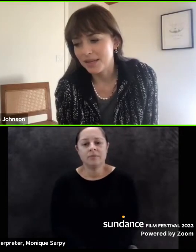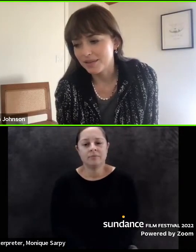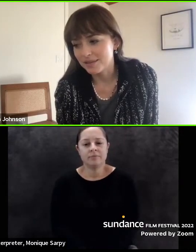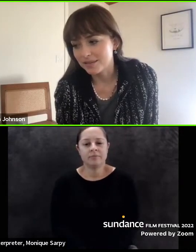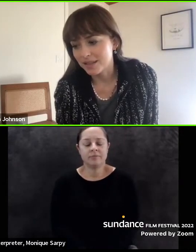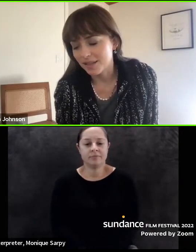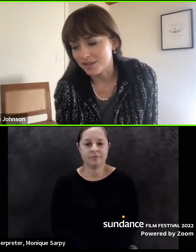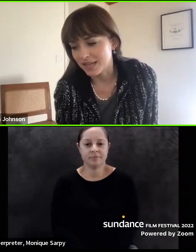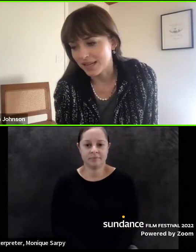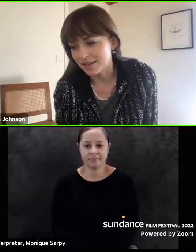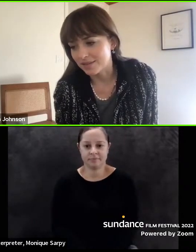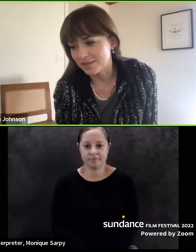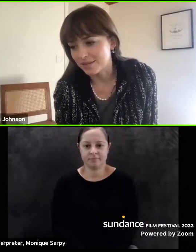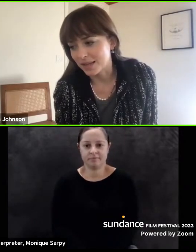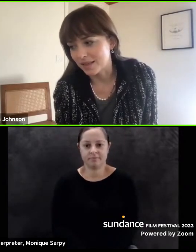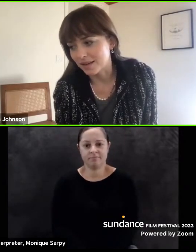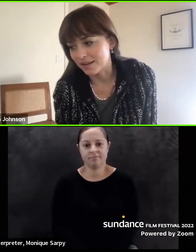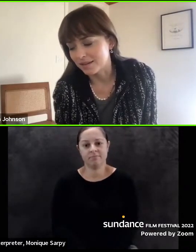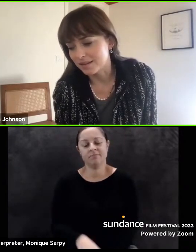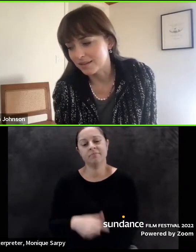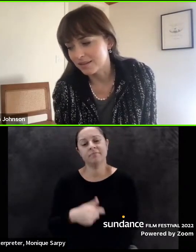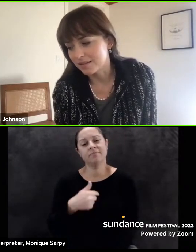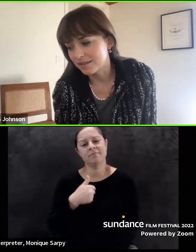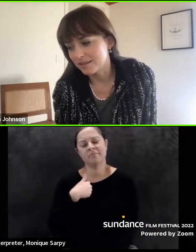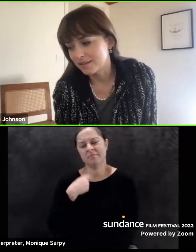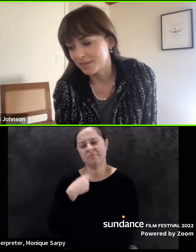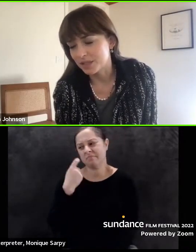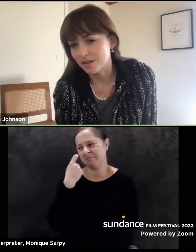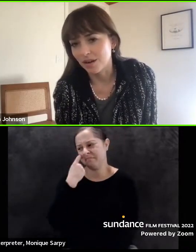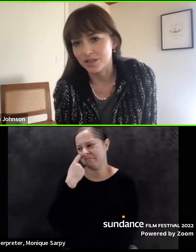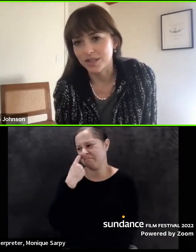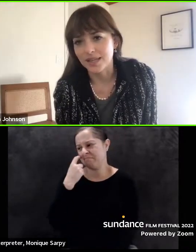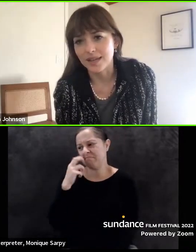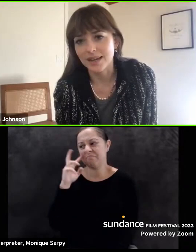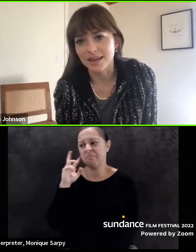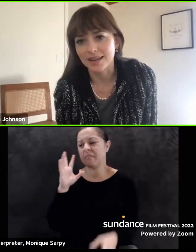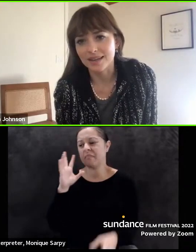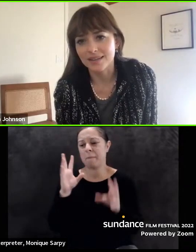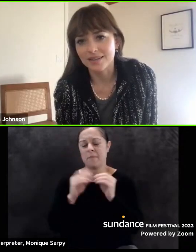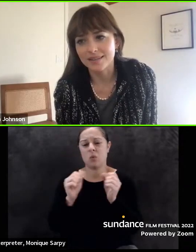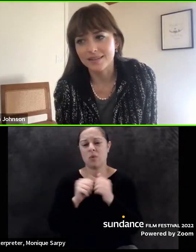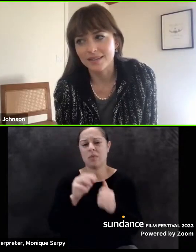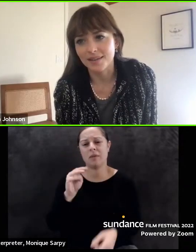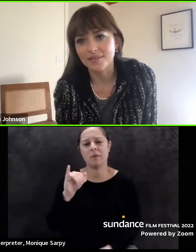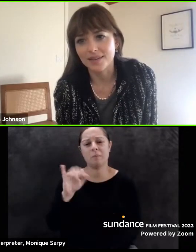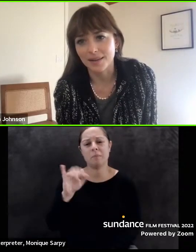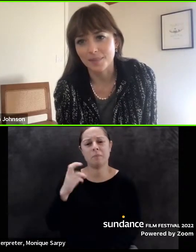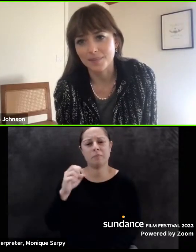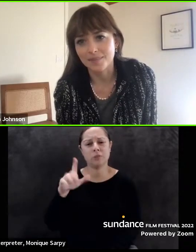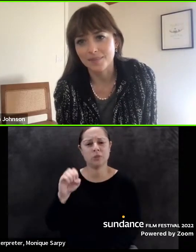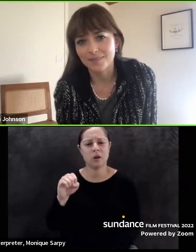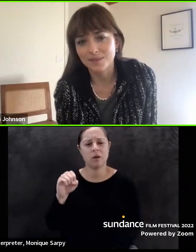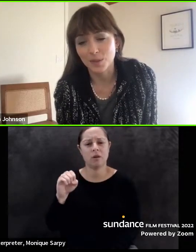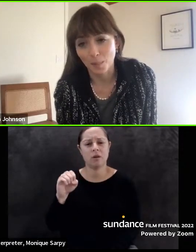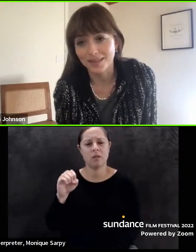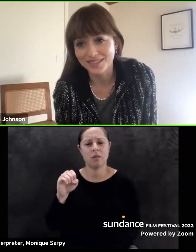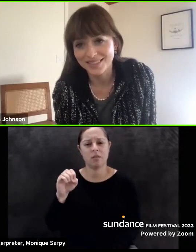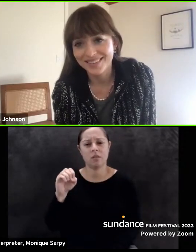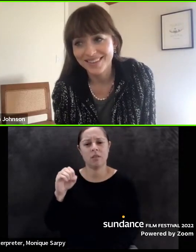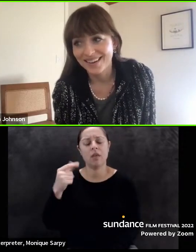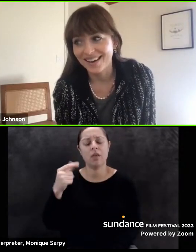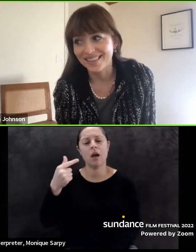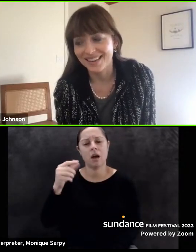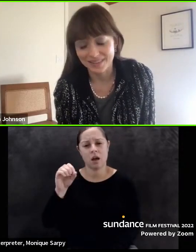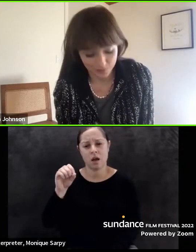had a meeting the other day with Michel Gondry, and I love him so